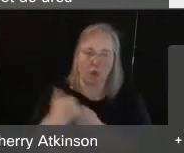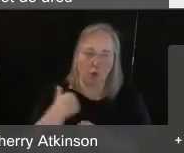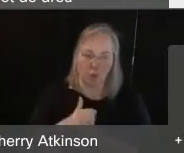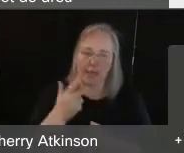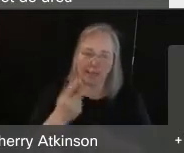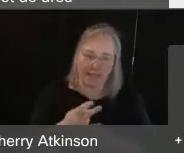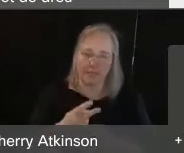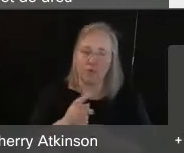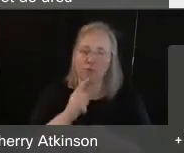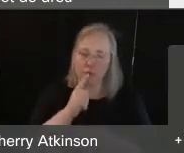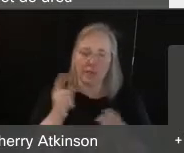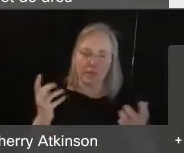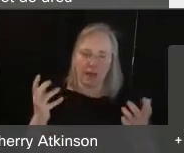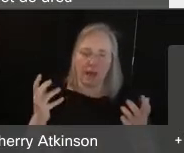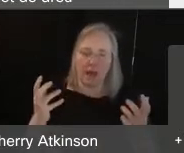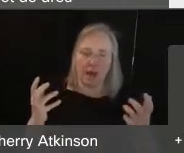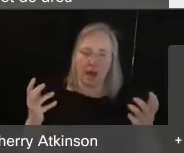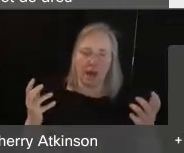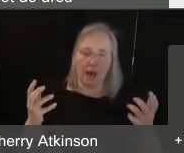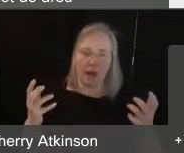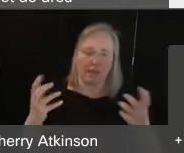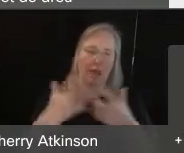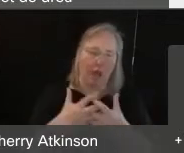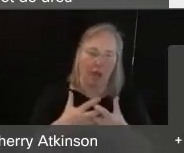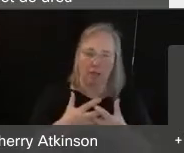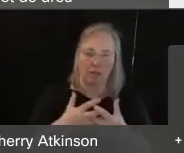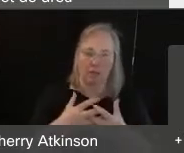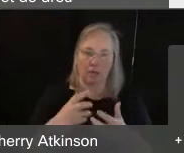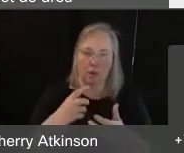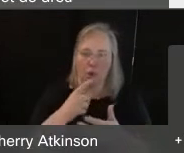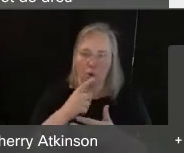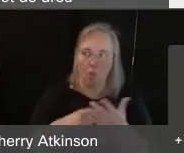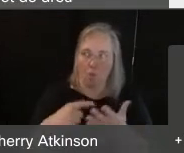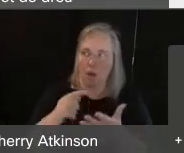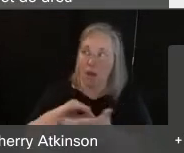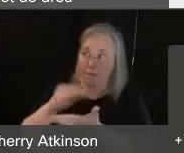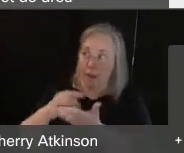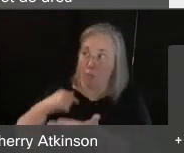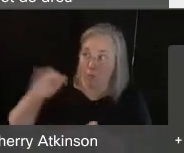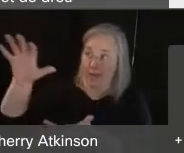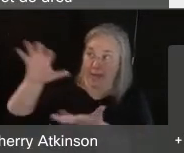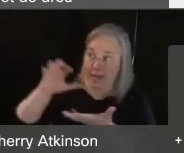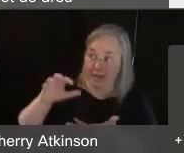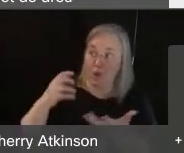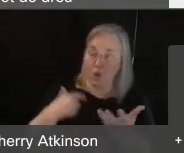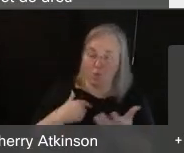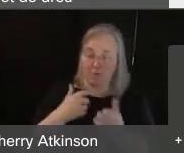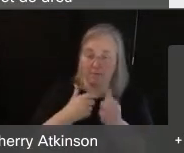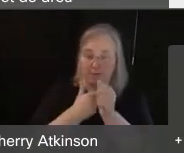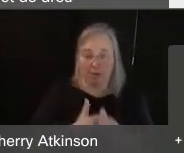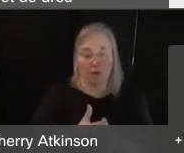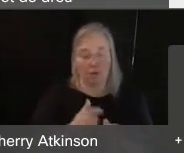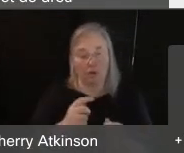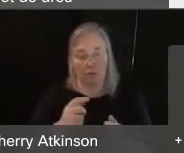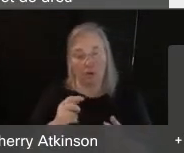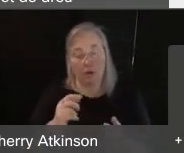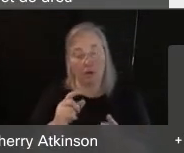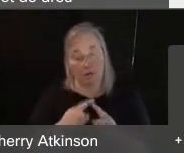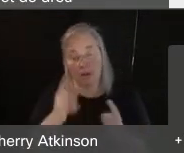aligned what do we get, and then with the reality in the school system.